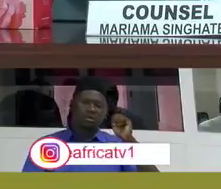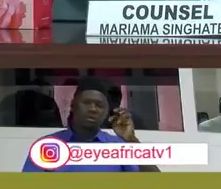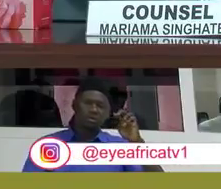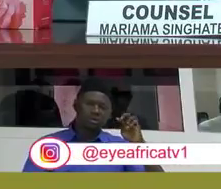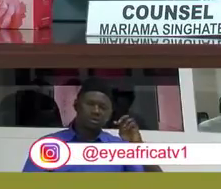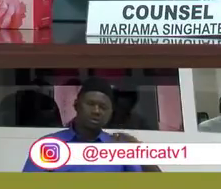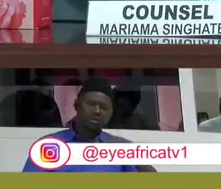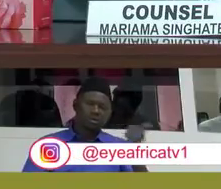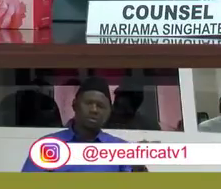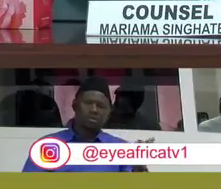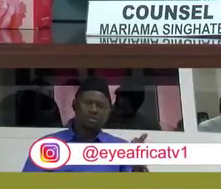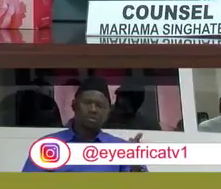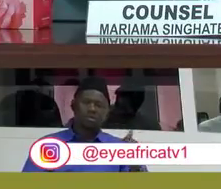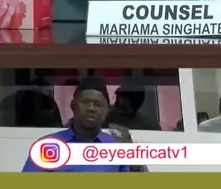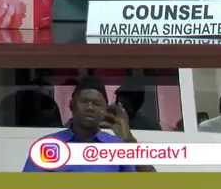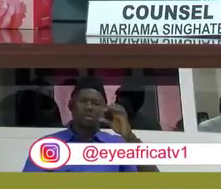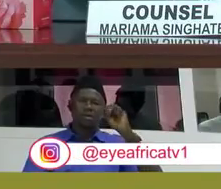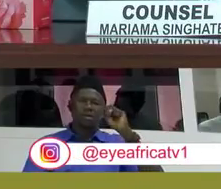group of